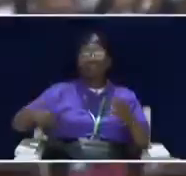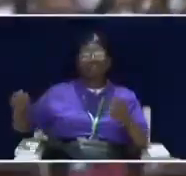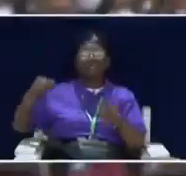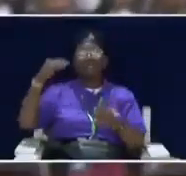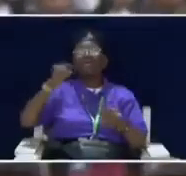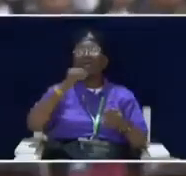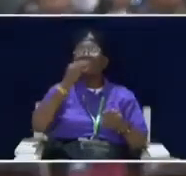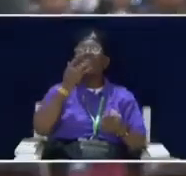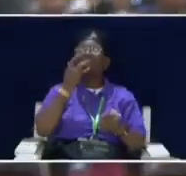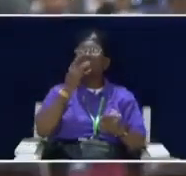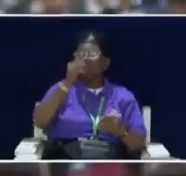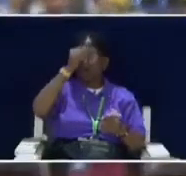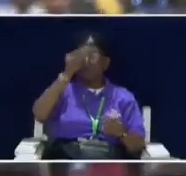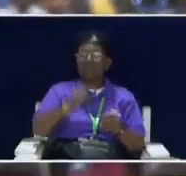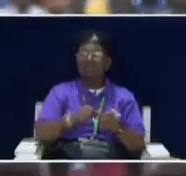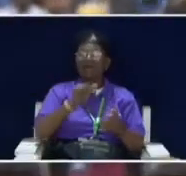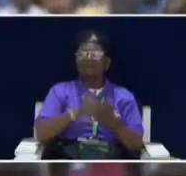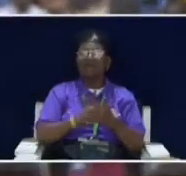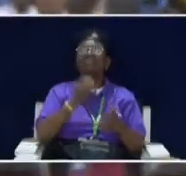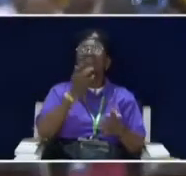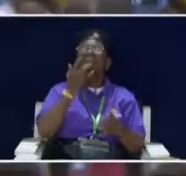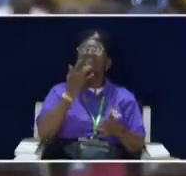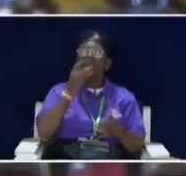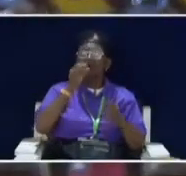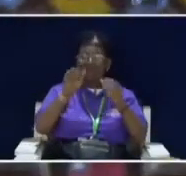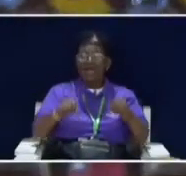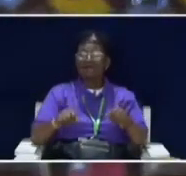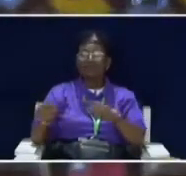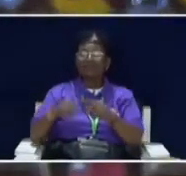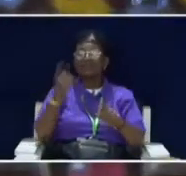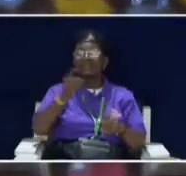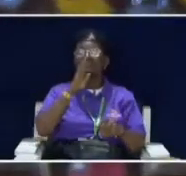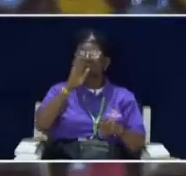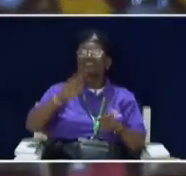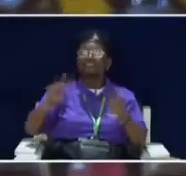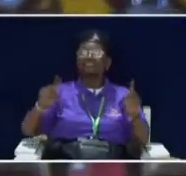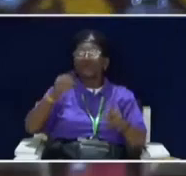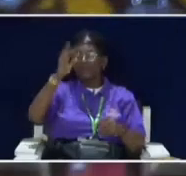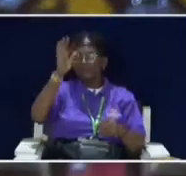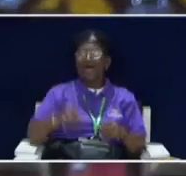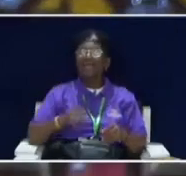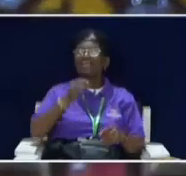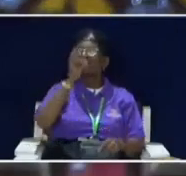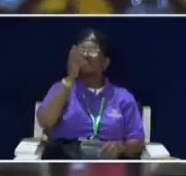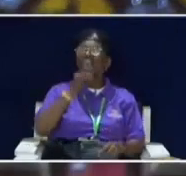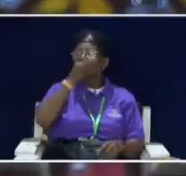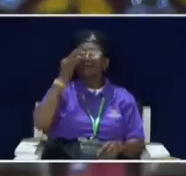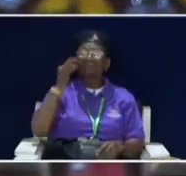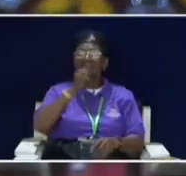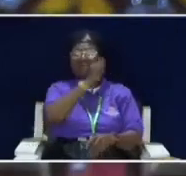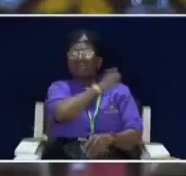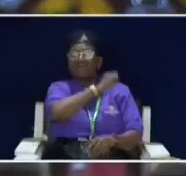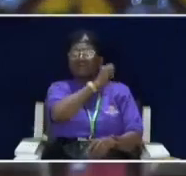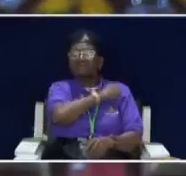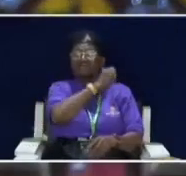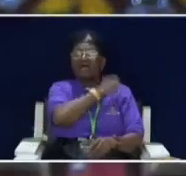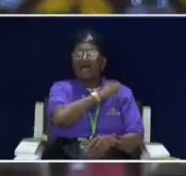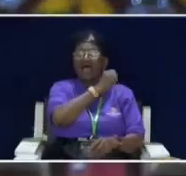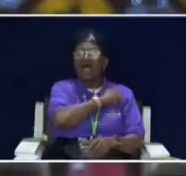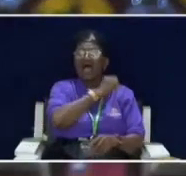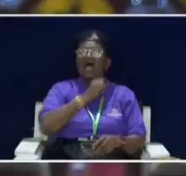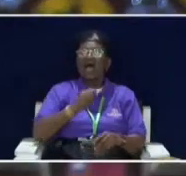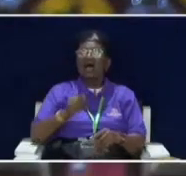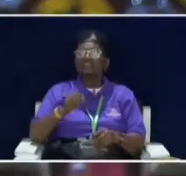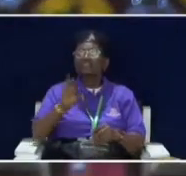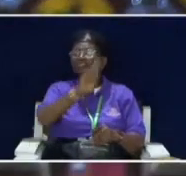And then remember that favor can only be activated by what? By fasting. Esther activated her own